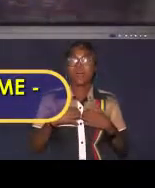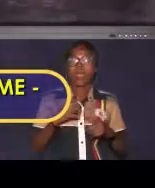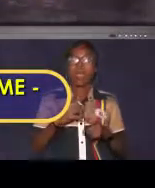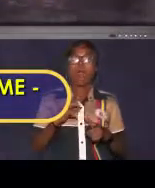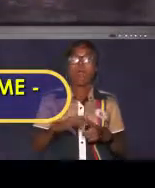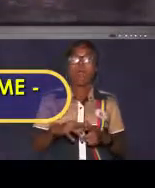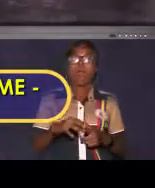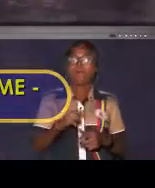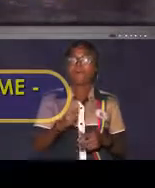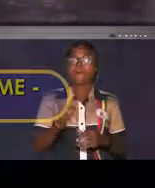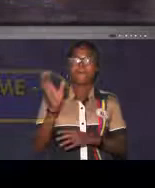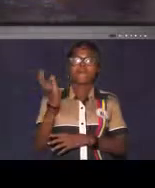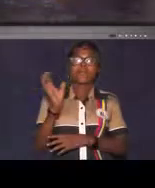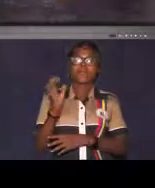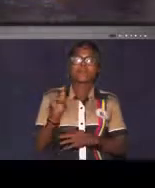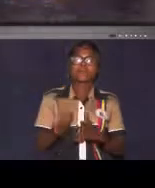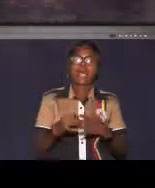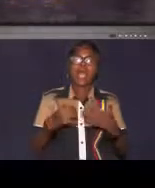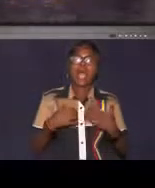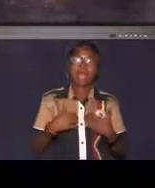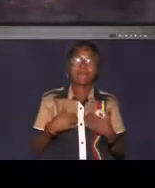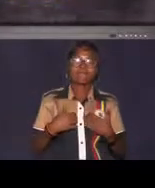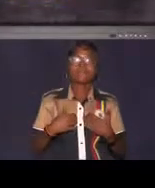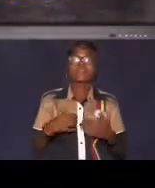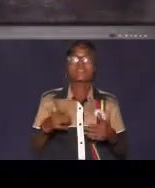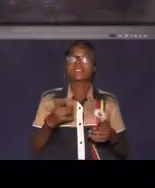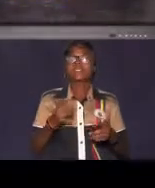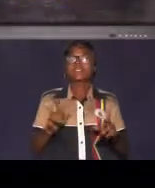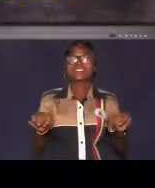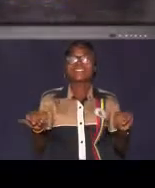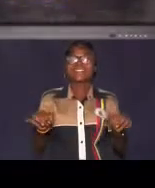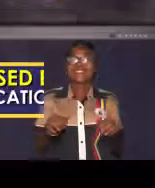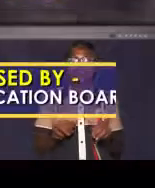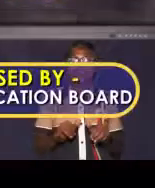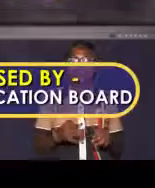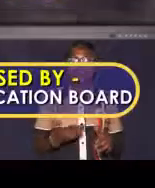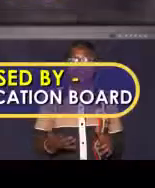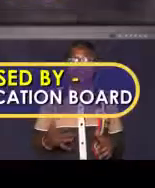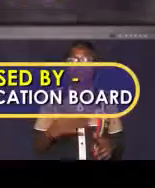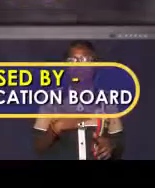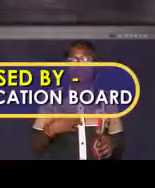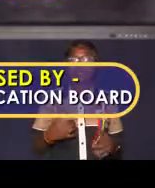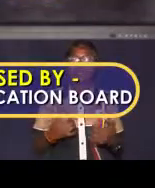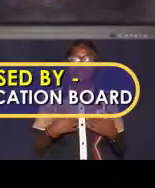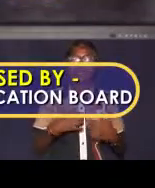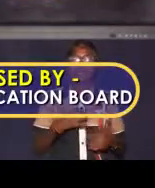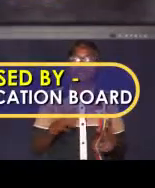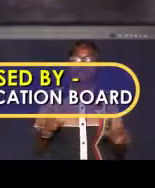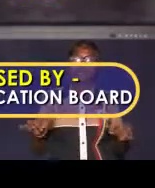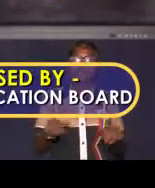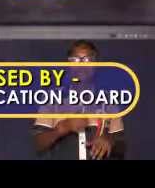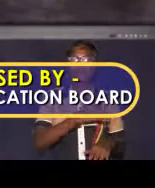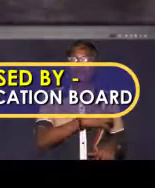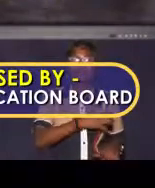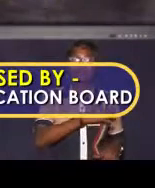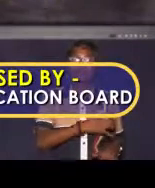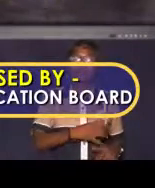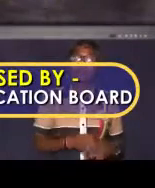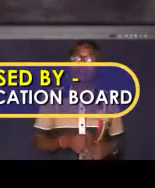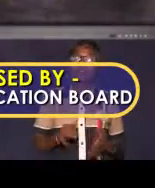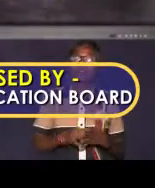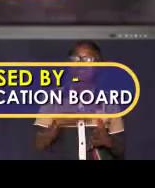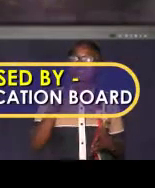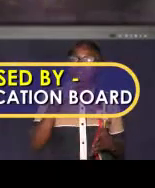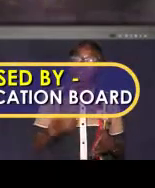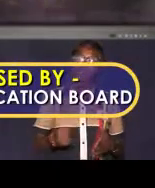plants, members of which have the same characteristics to each other and which can breed with each